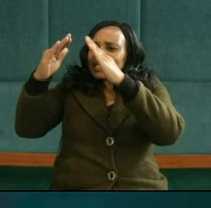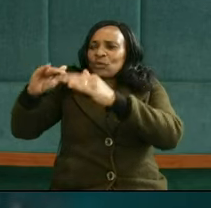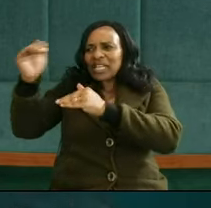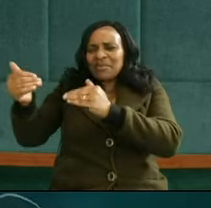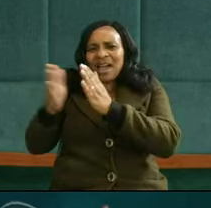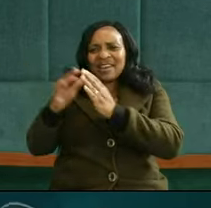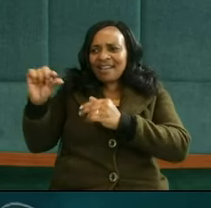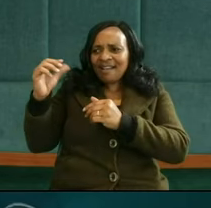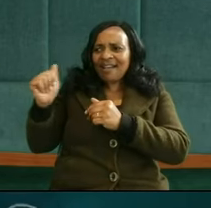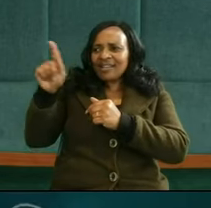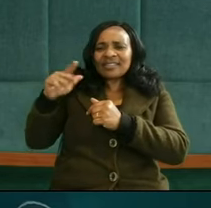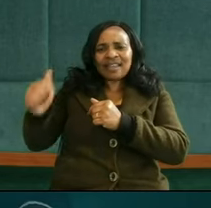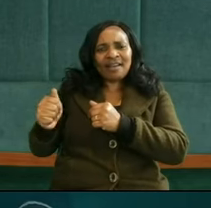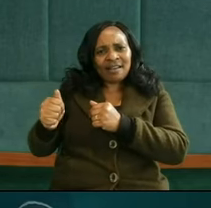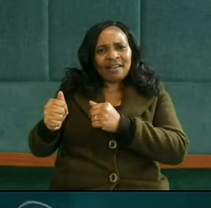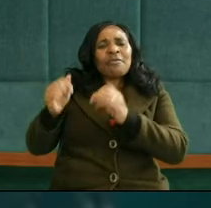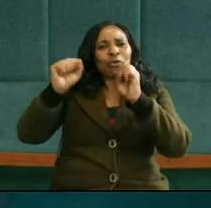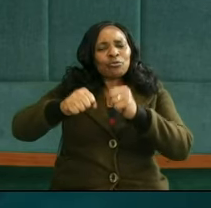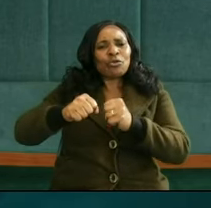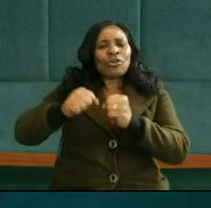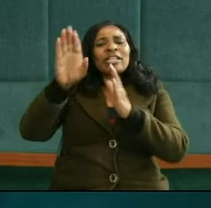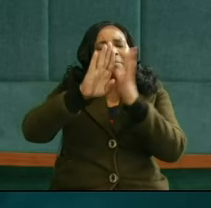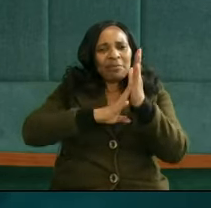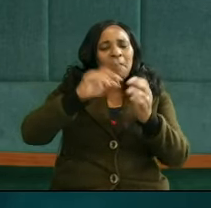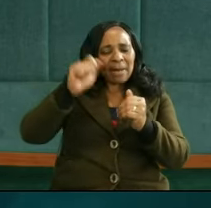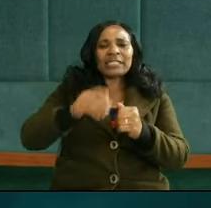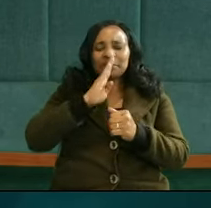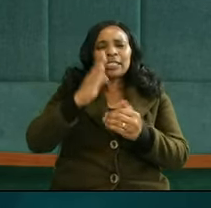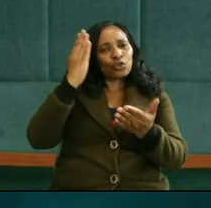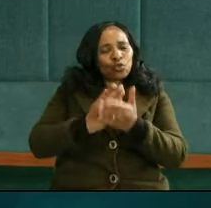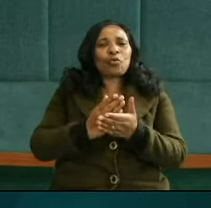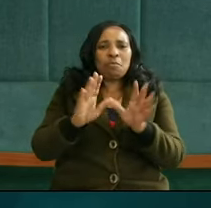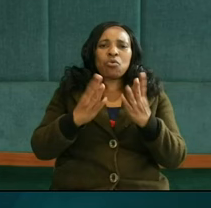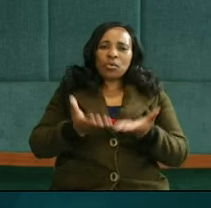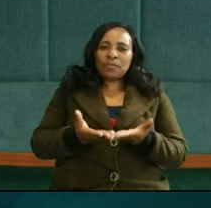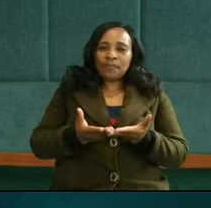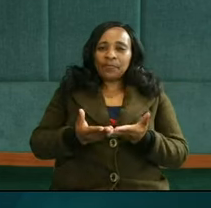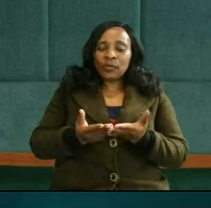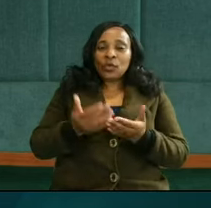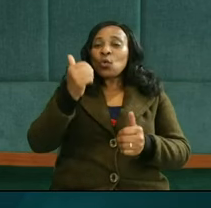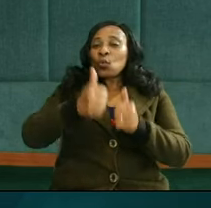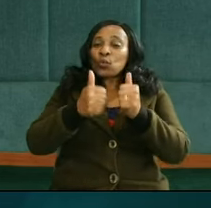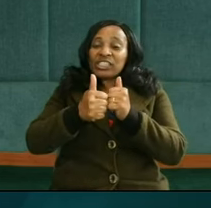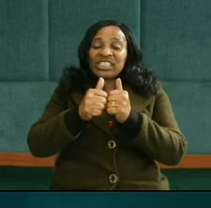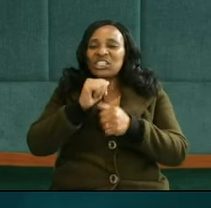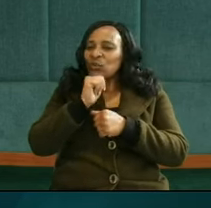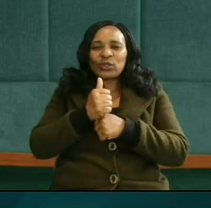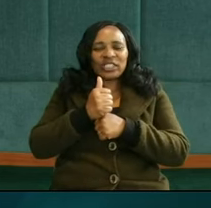The Bible should be taken as a true book that it is